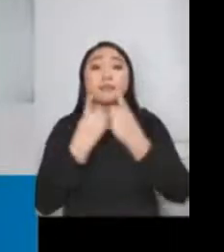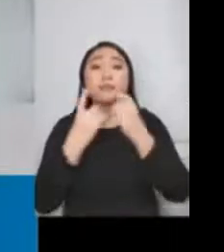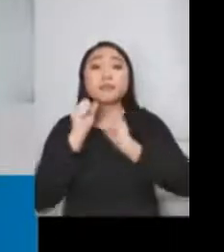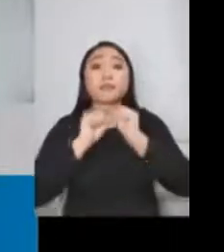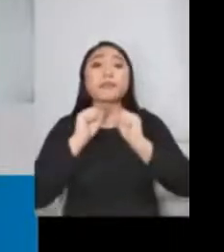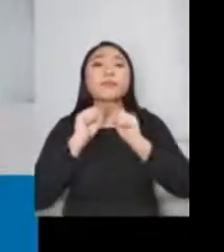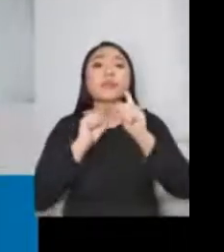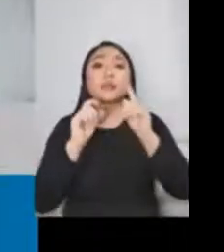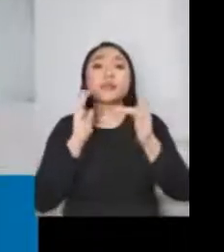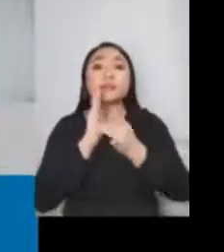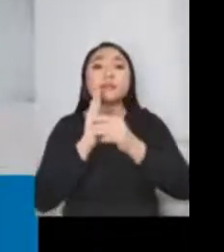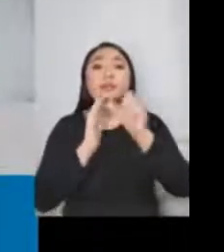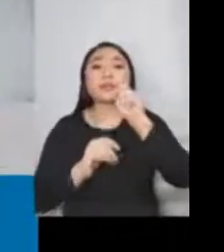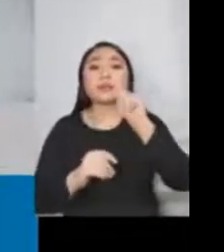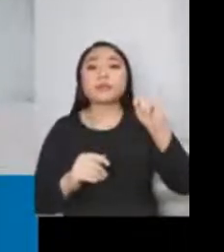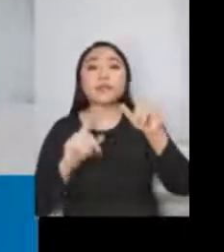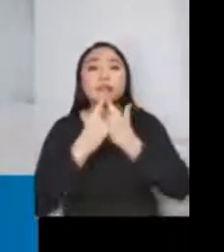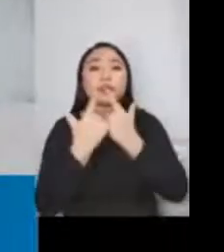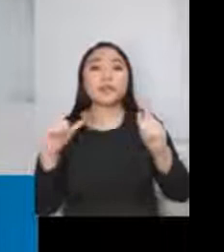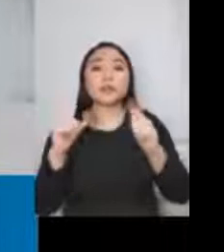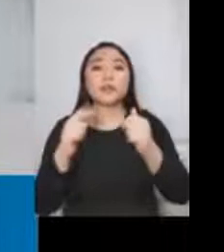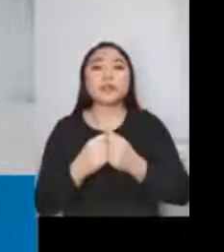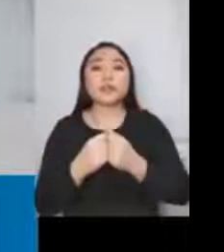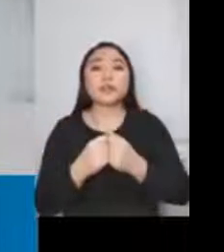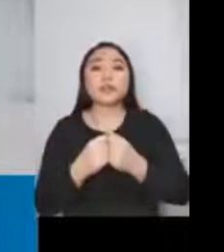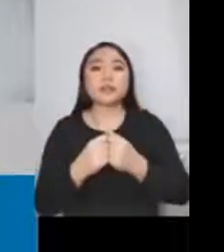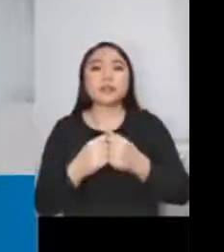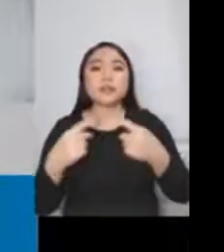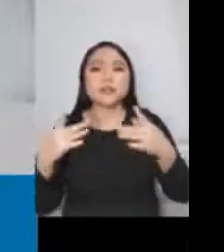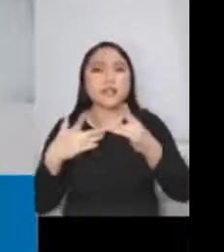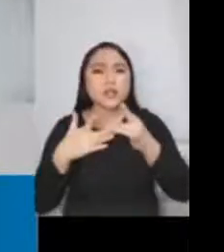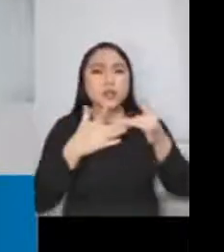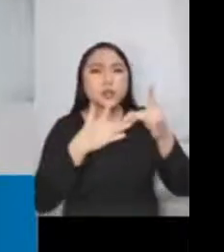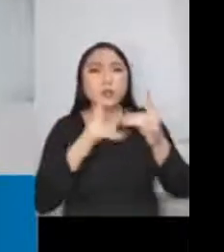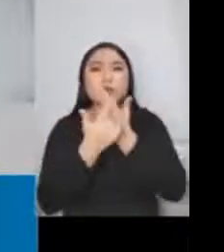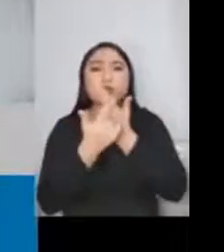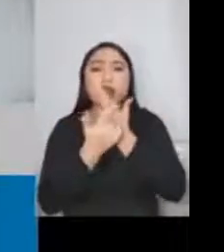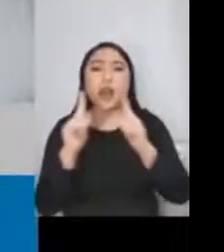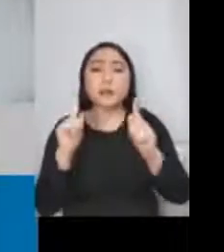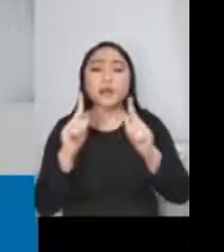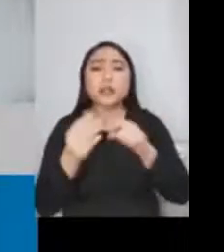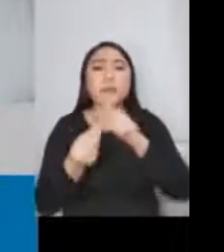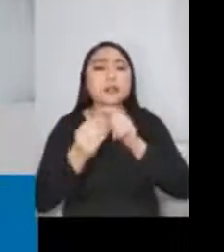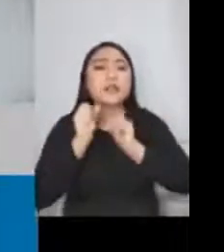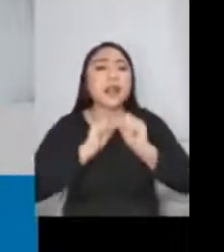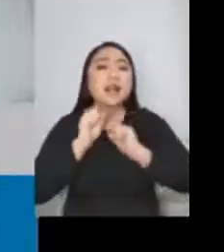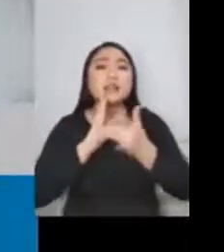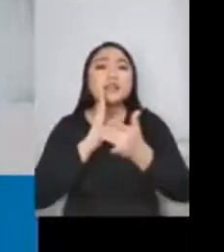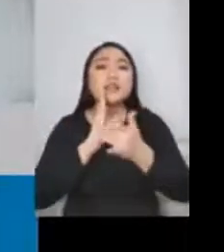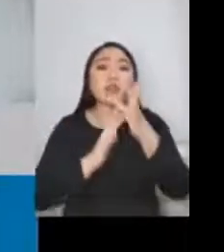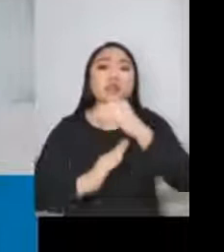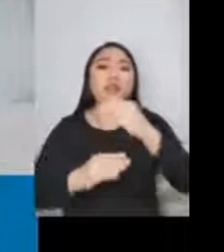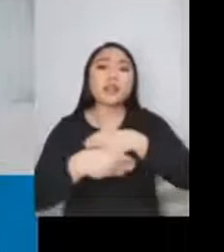the STII library is, as mentioned a while back, a special library on